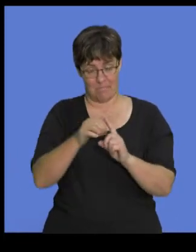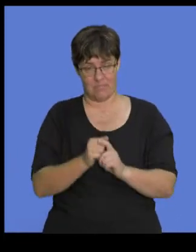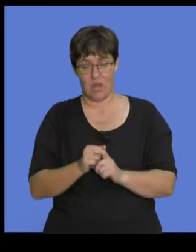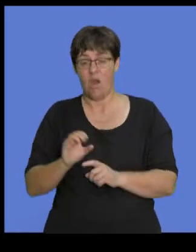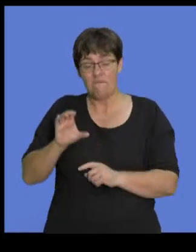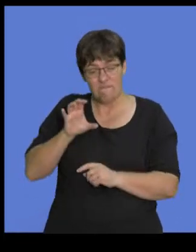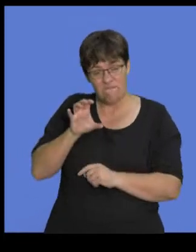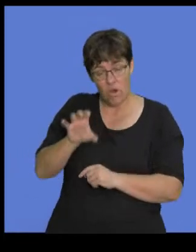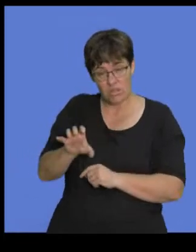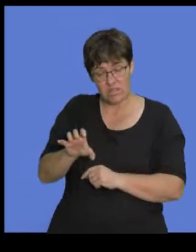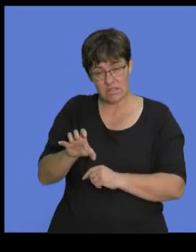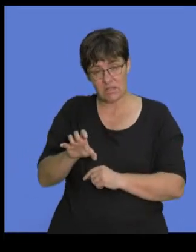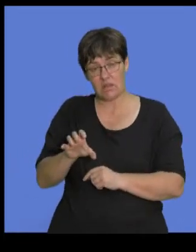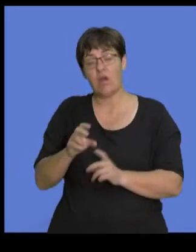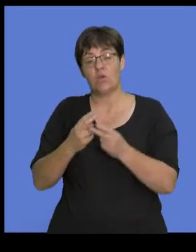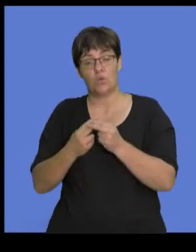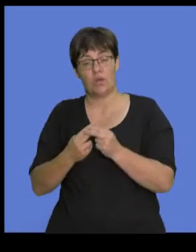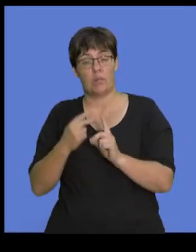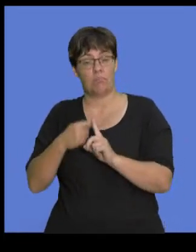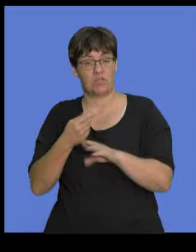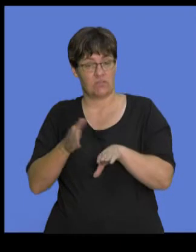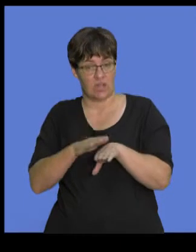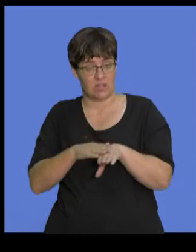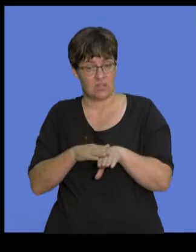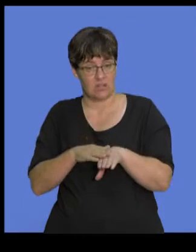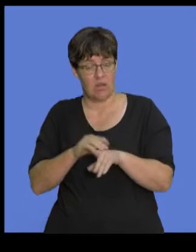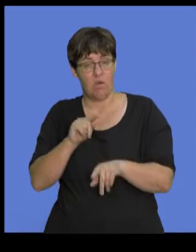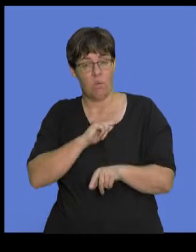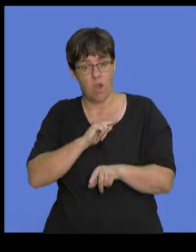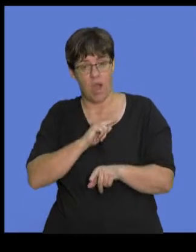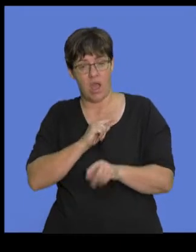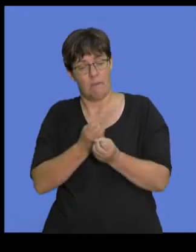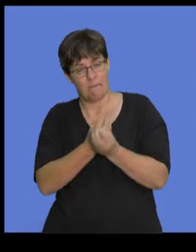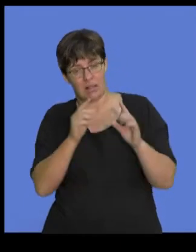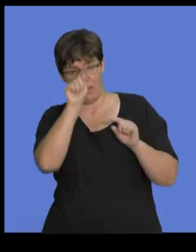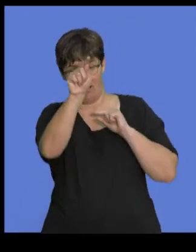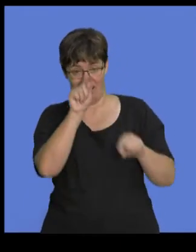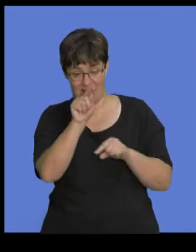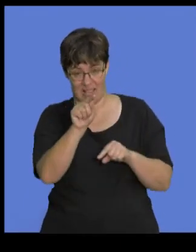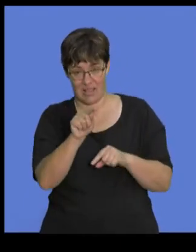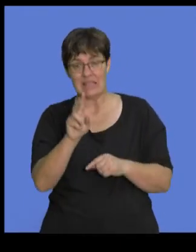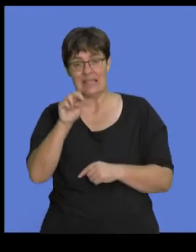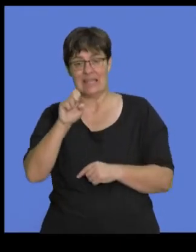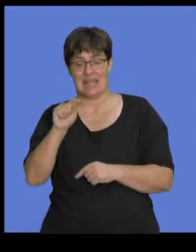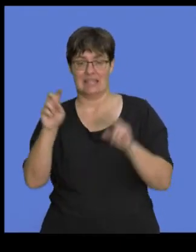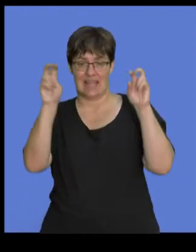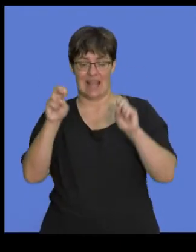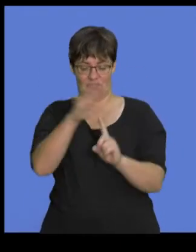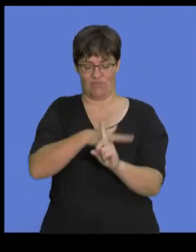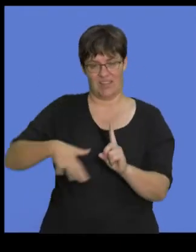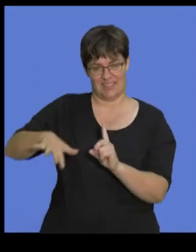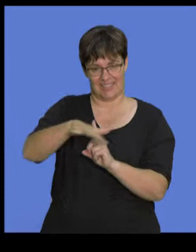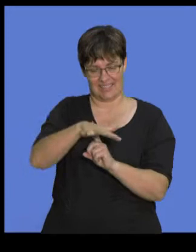Now, the force that will be experienced by a unit positive charge at a point due to a charge or multiple charge is the net electric